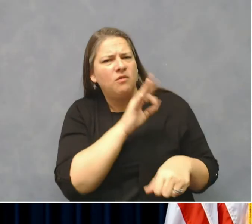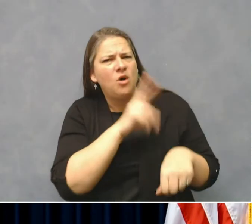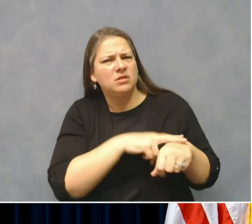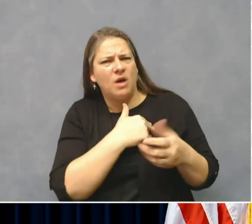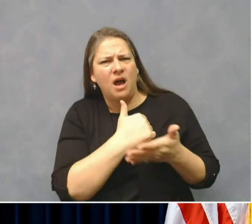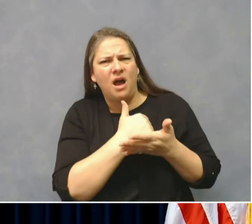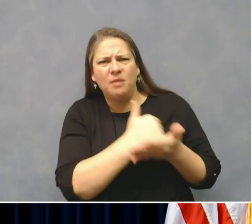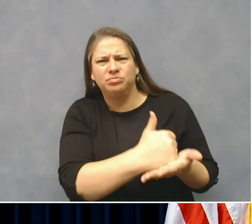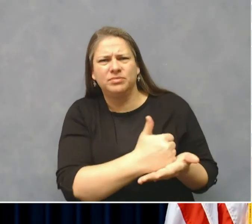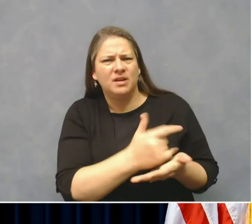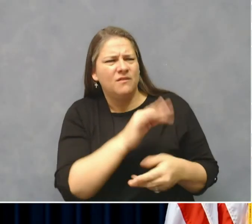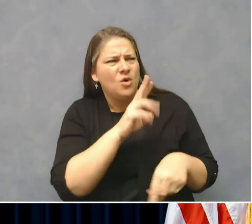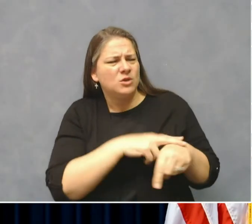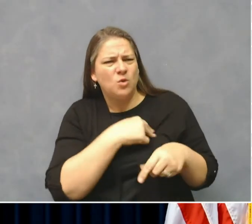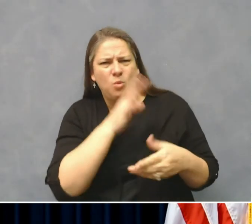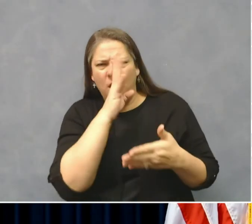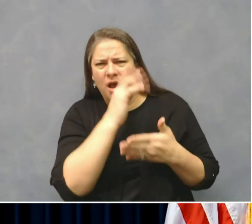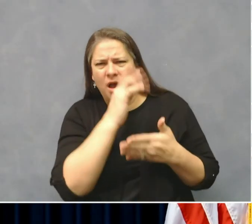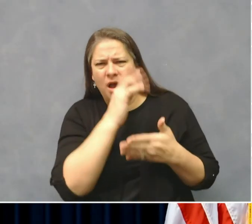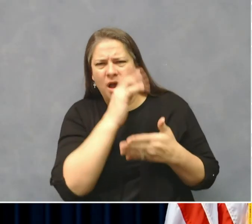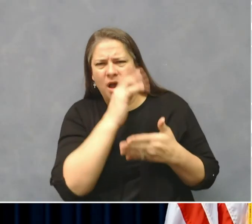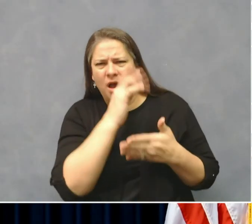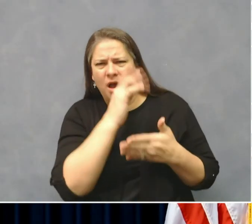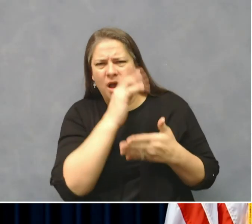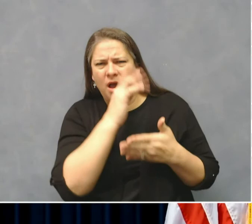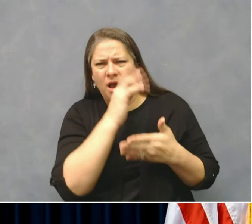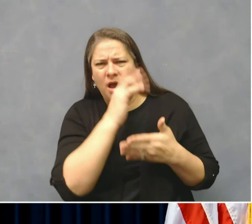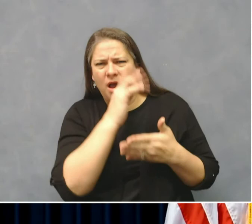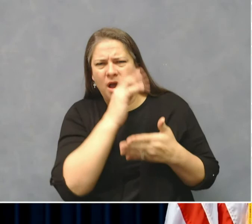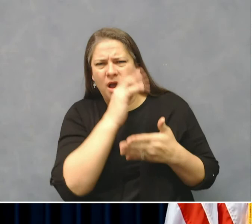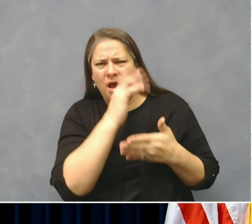can help them. We're not going to turn people away. Just